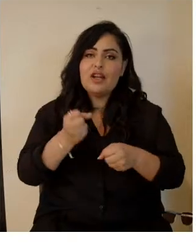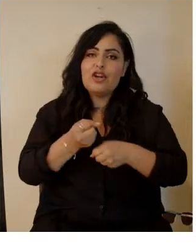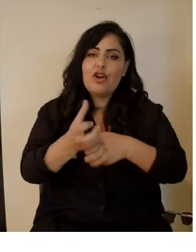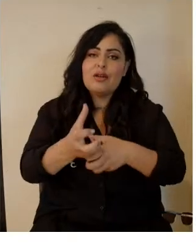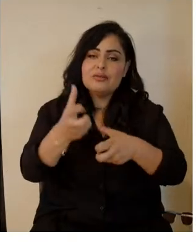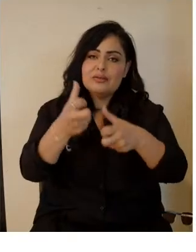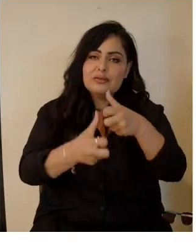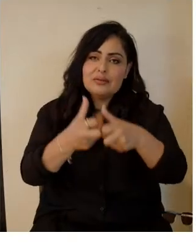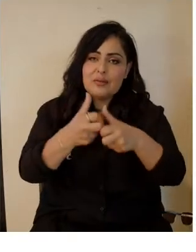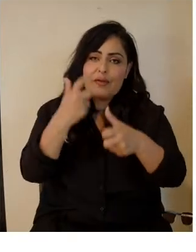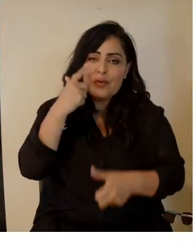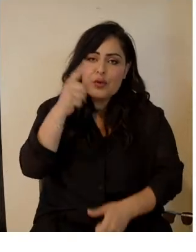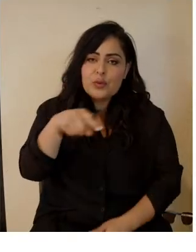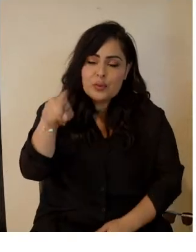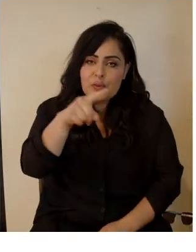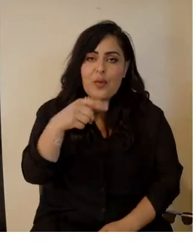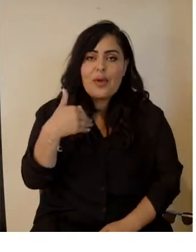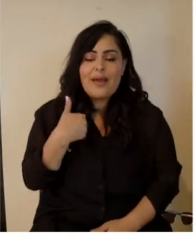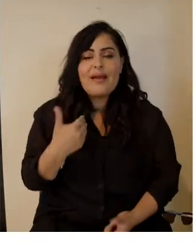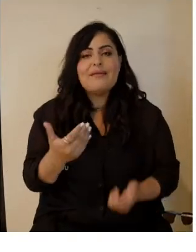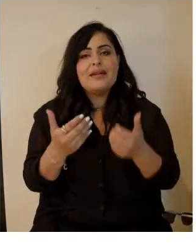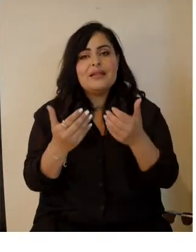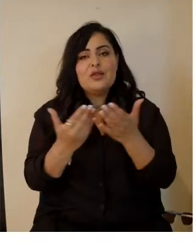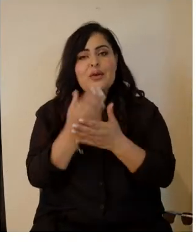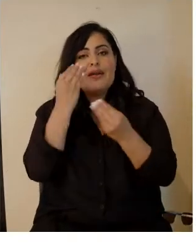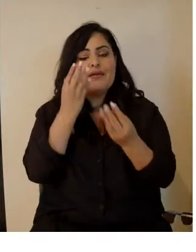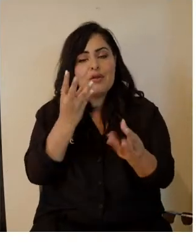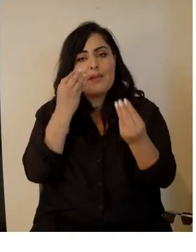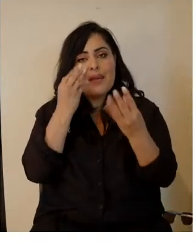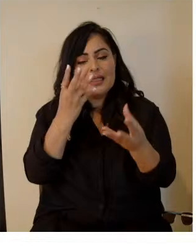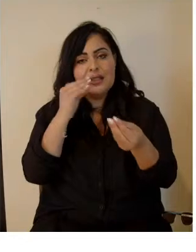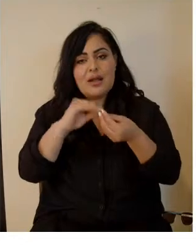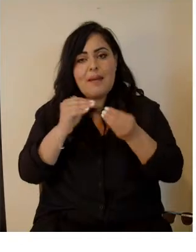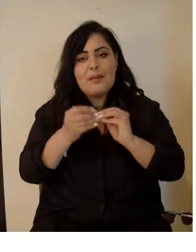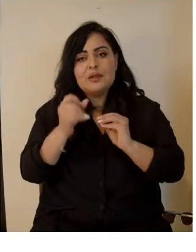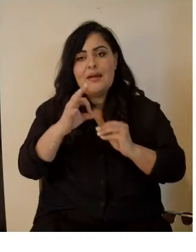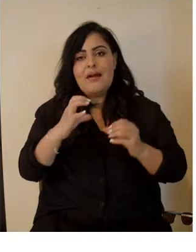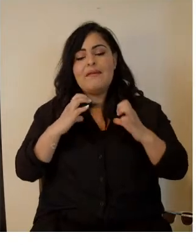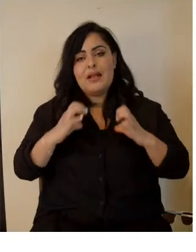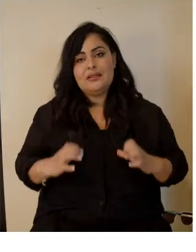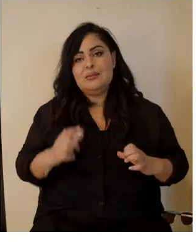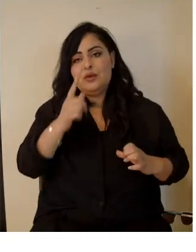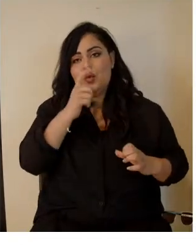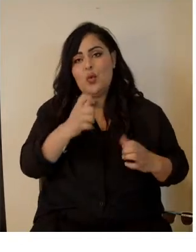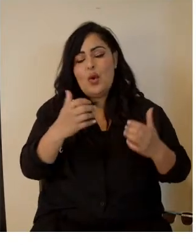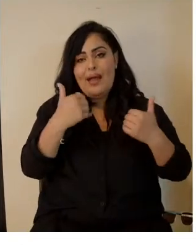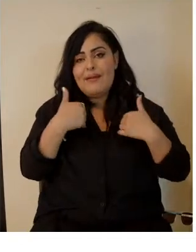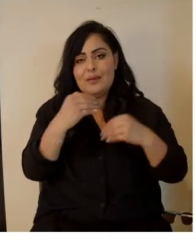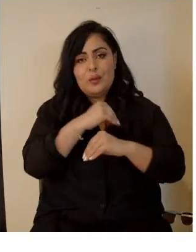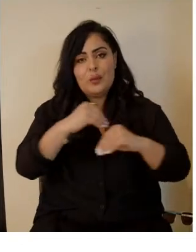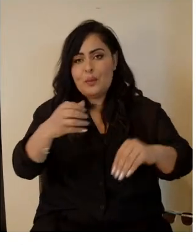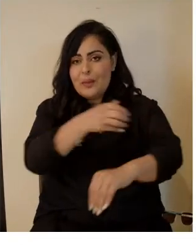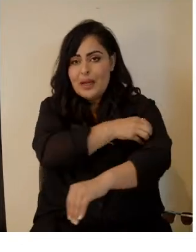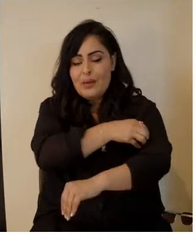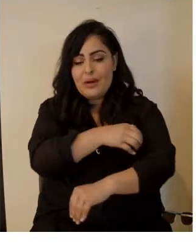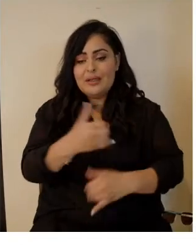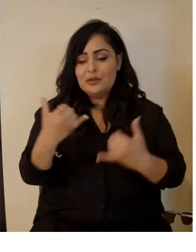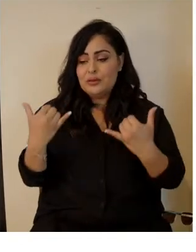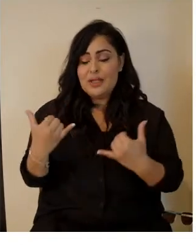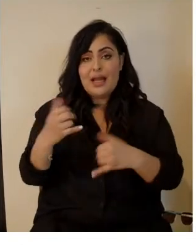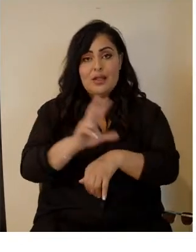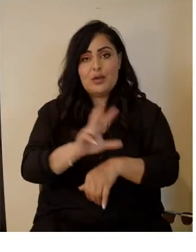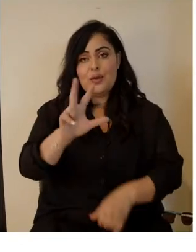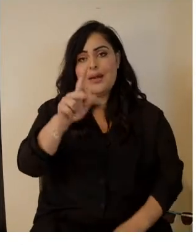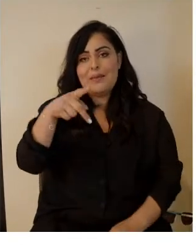to share the most updated information we have in terms of the number of our customers that are currently out. As of 3 p.m. this afternoon,